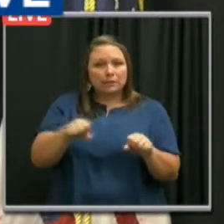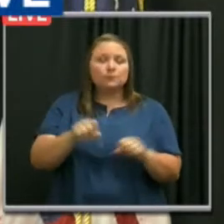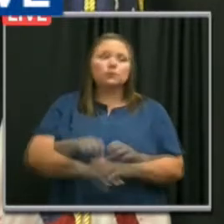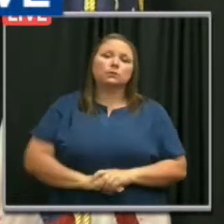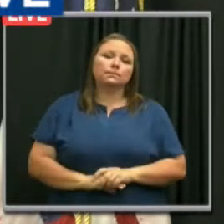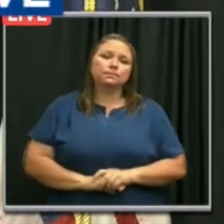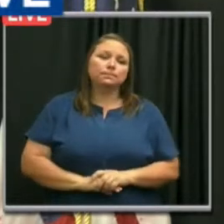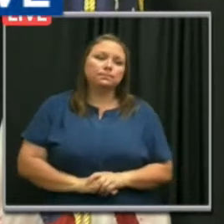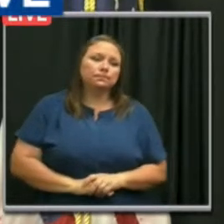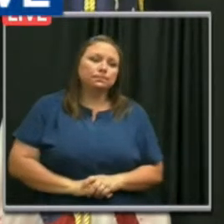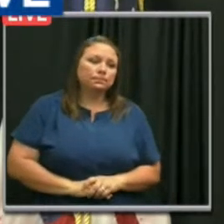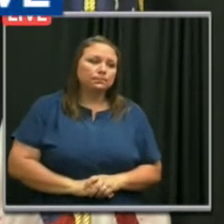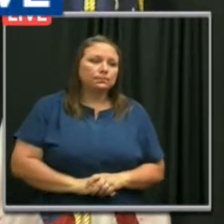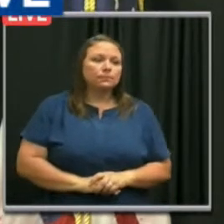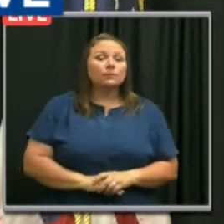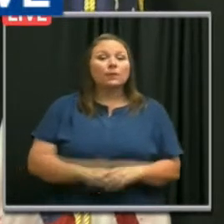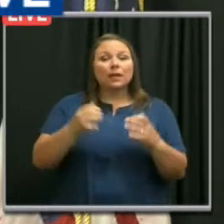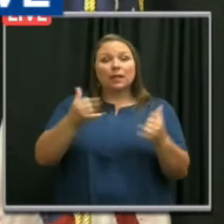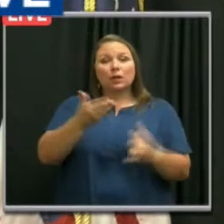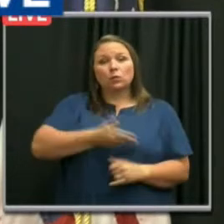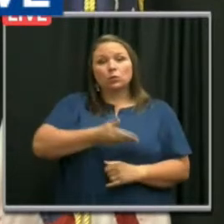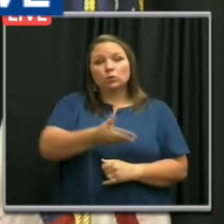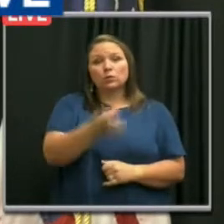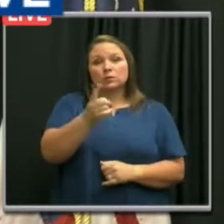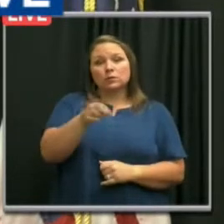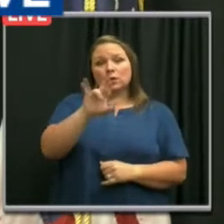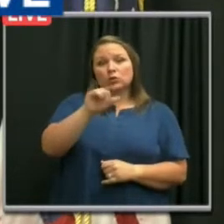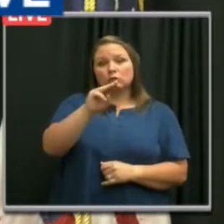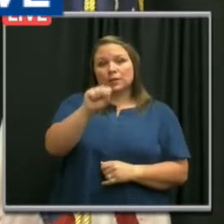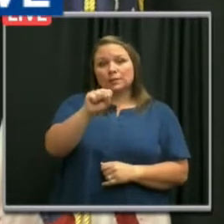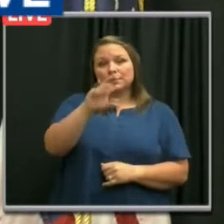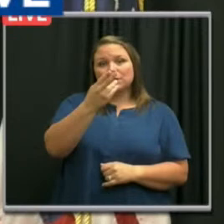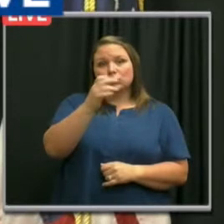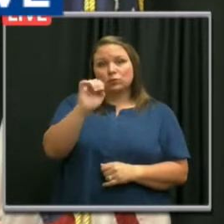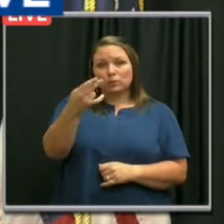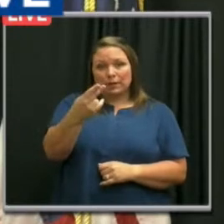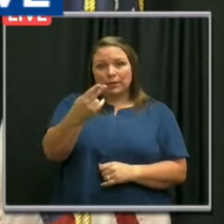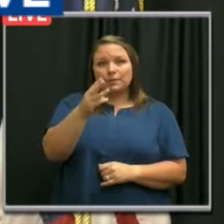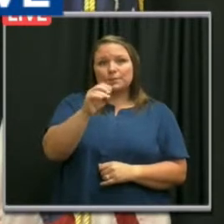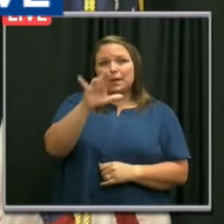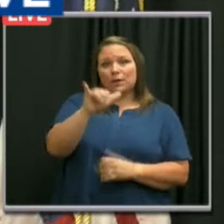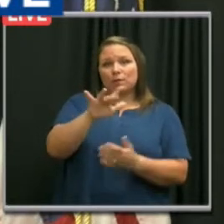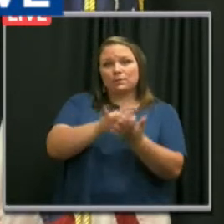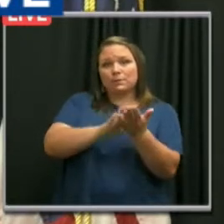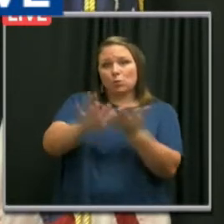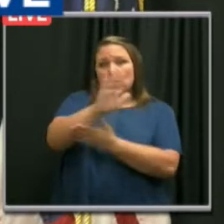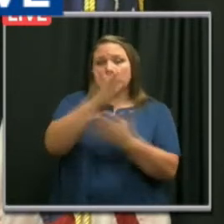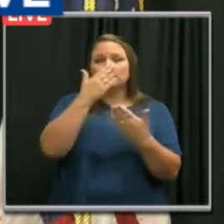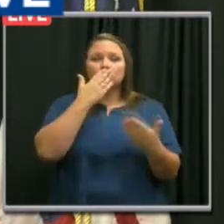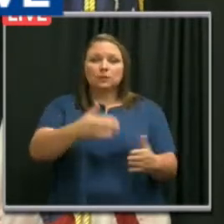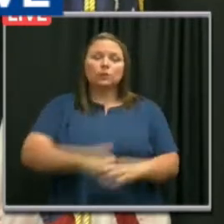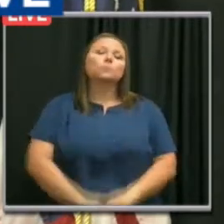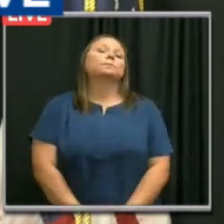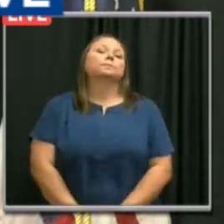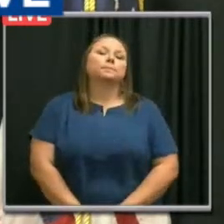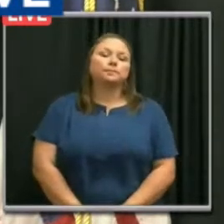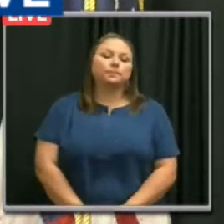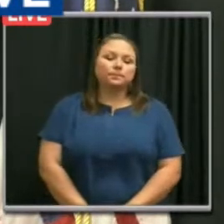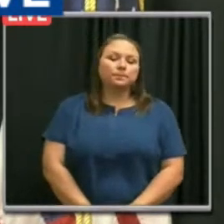be as a city. I now would like to introduce Dr. James Hildreth of Meharry Medical College. Thank you.